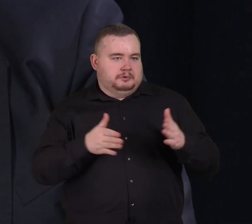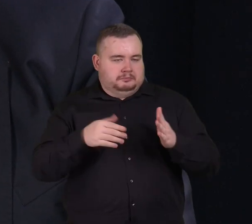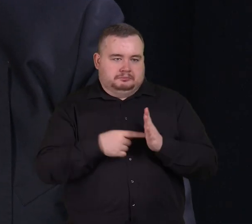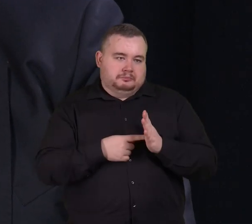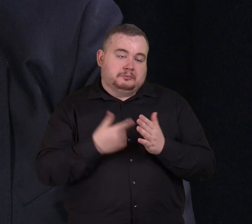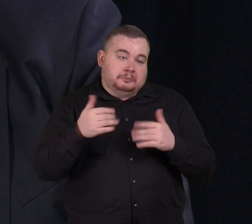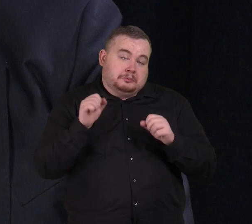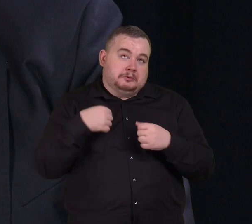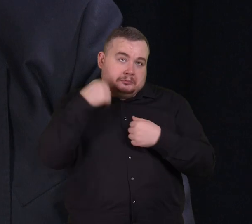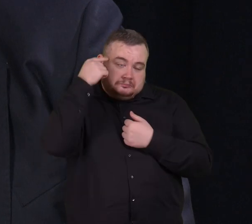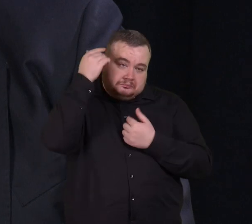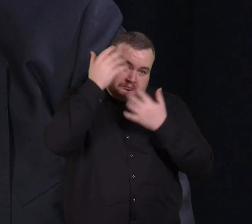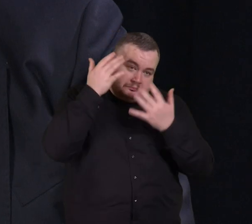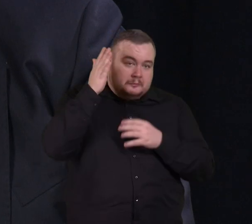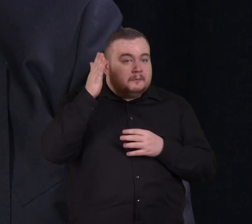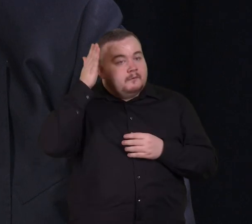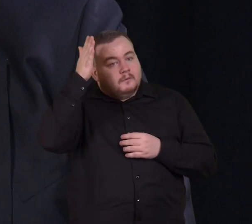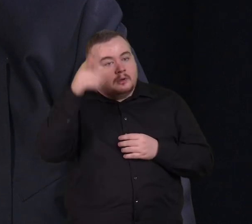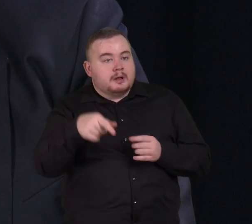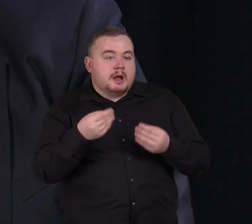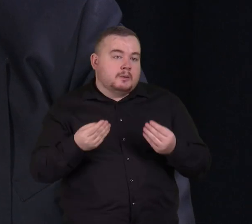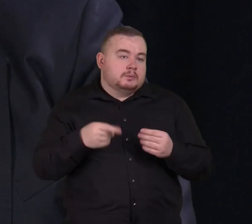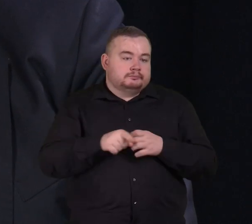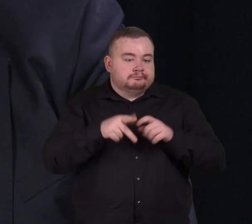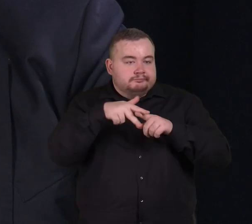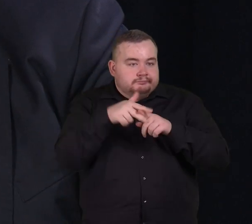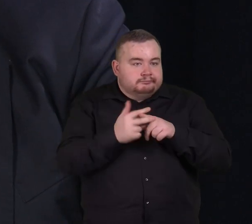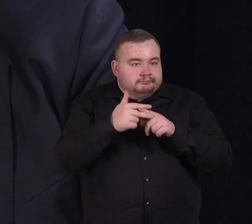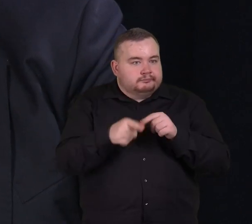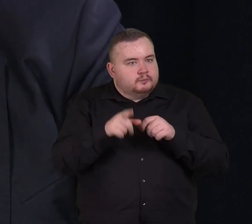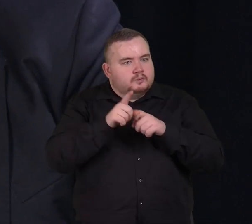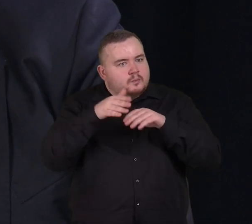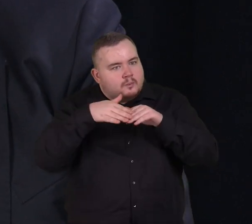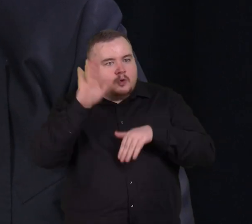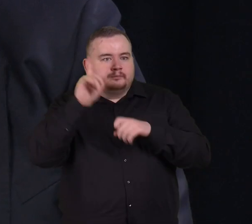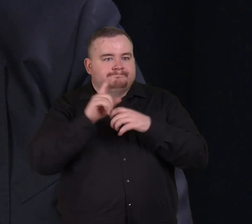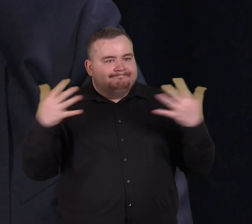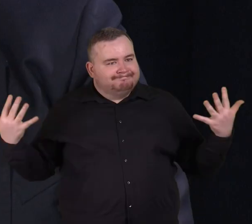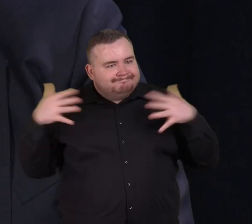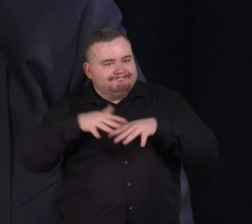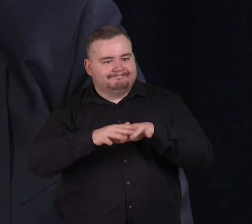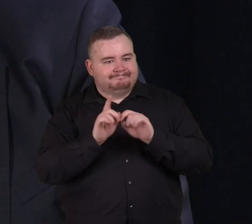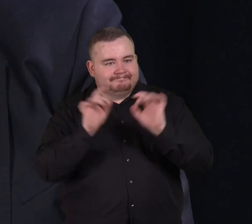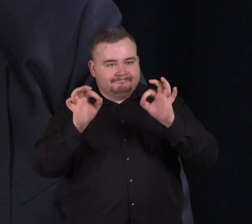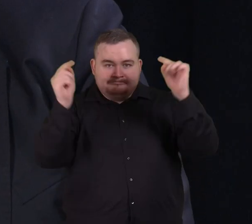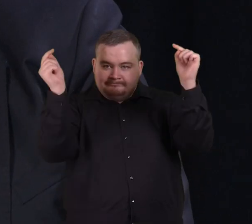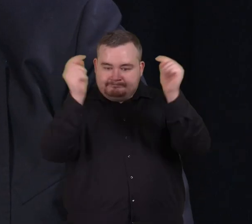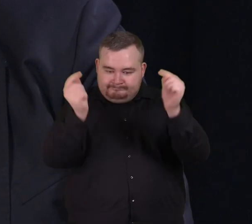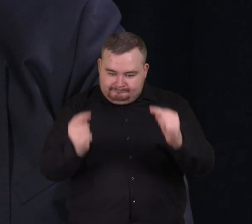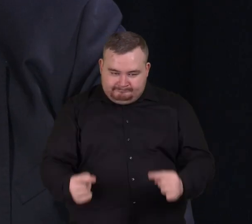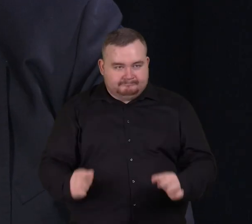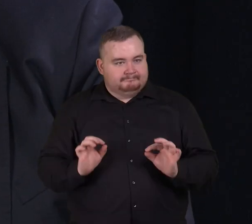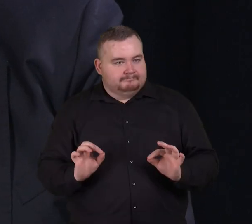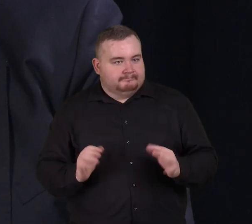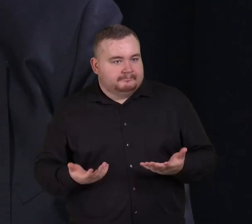more integrated instruments as such. The current Commission thinking is as well that we should reduce the number of